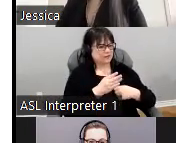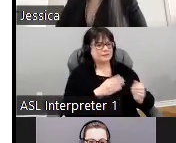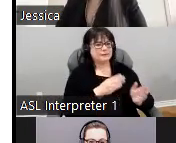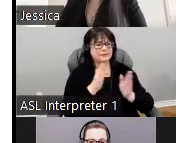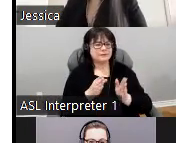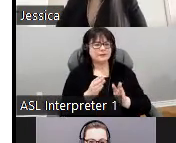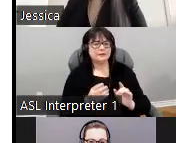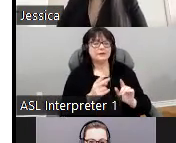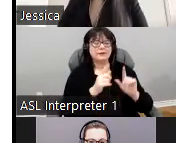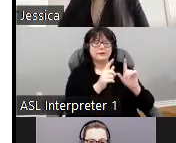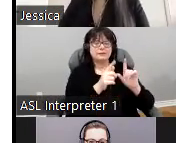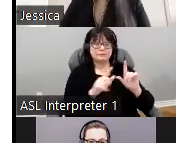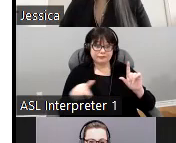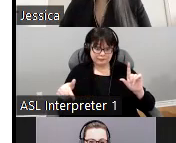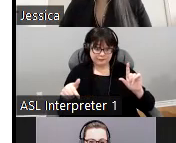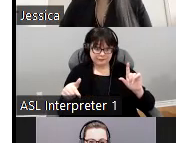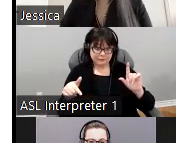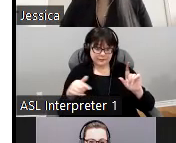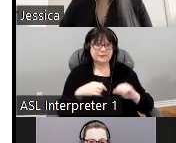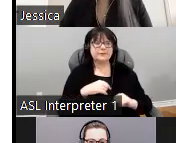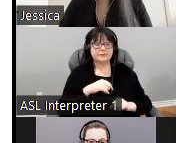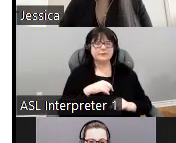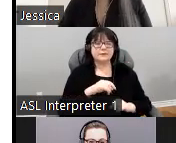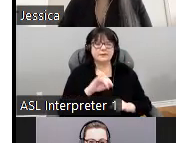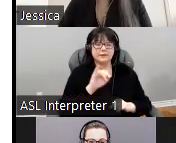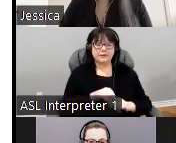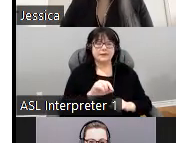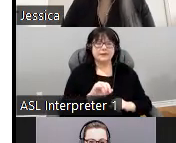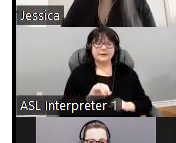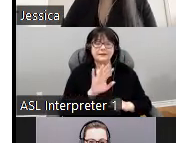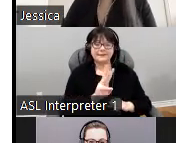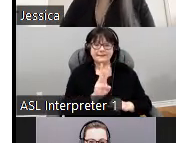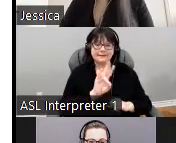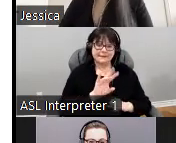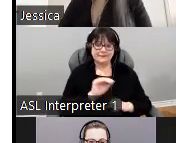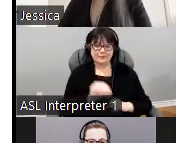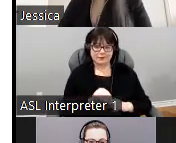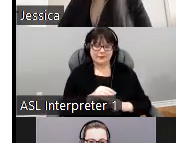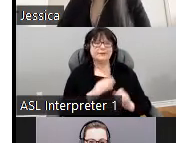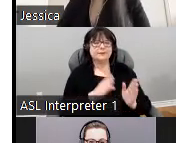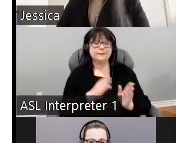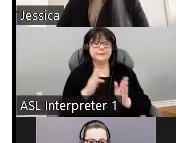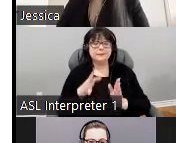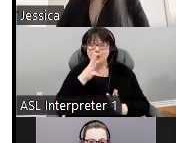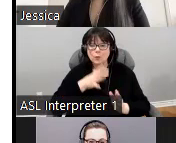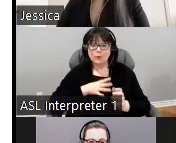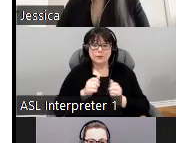2S LGBTQIA+ individuals, 55% of women with